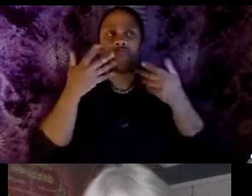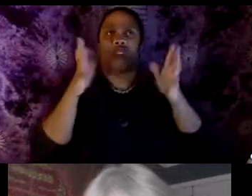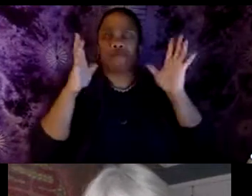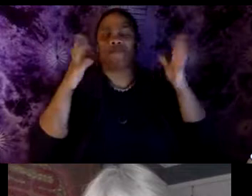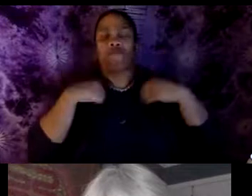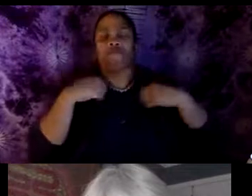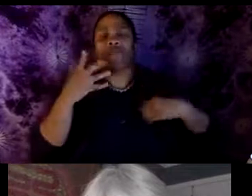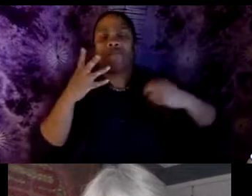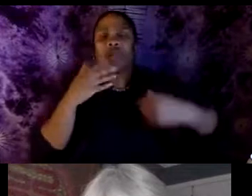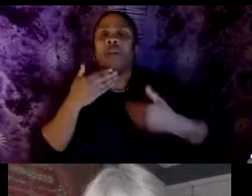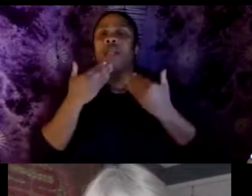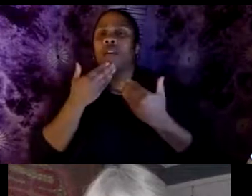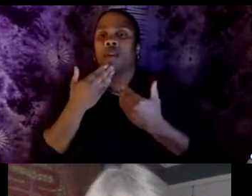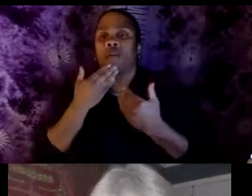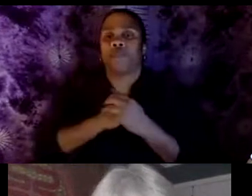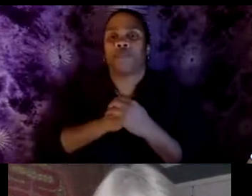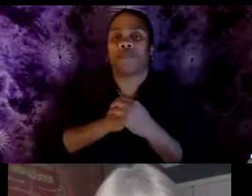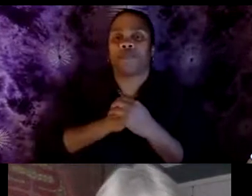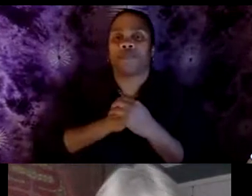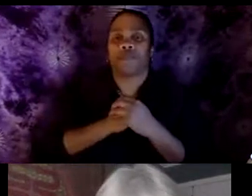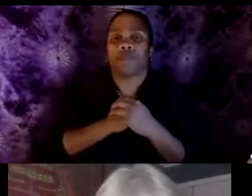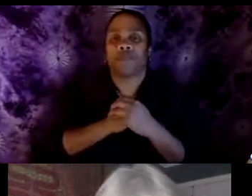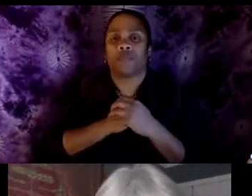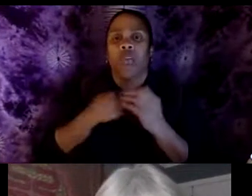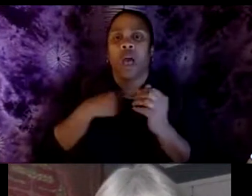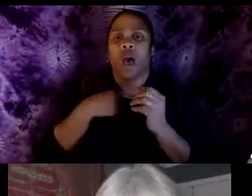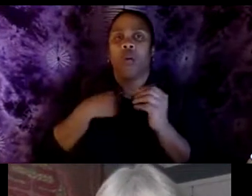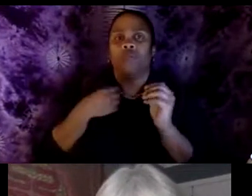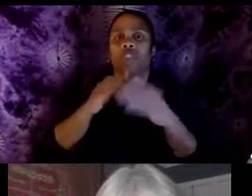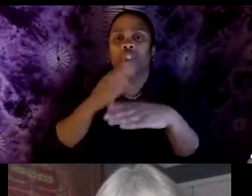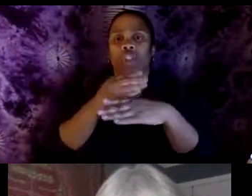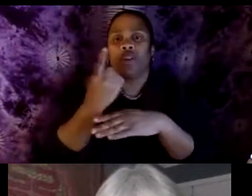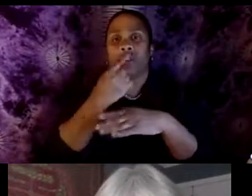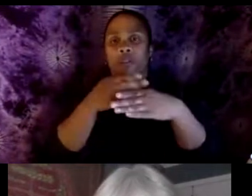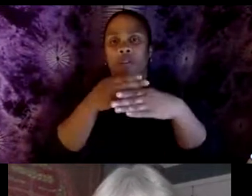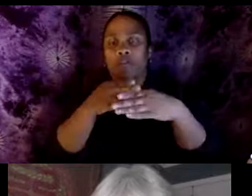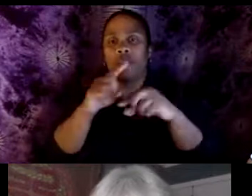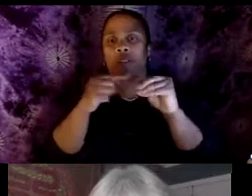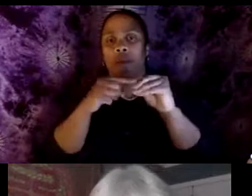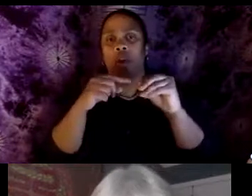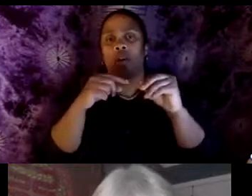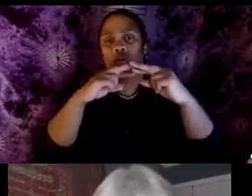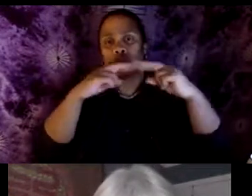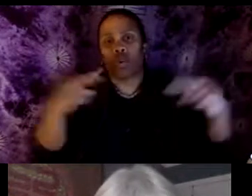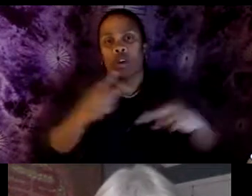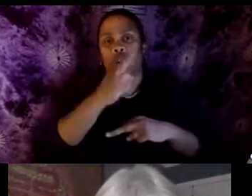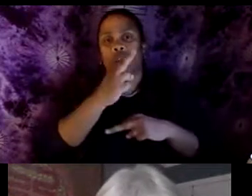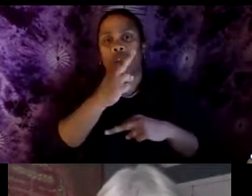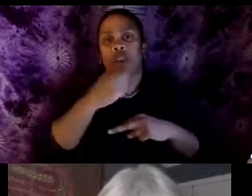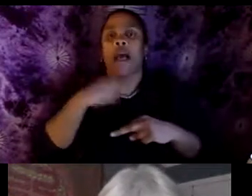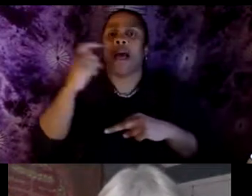Great, great. All right, wait, I'll jump in and I'll share something briefly about cord cutting. So I got to do this standing up.